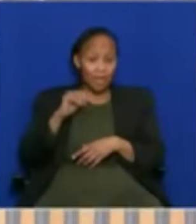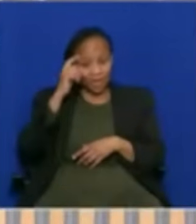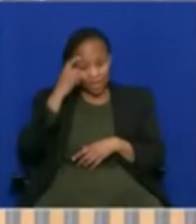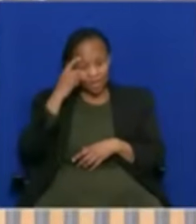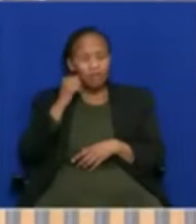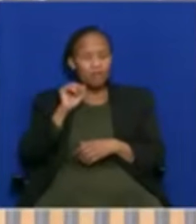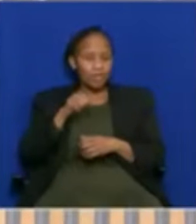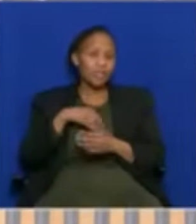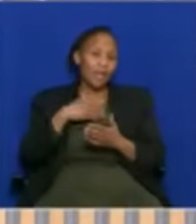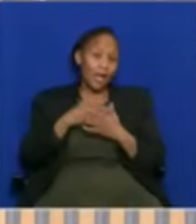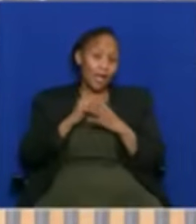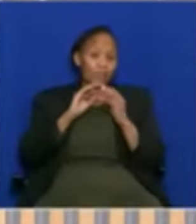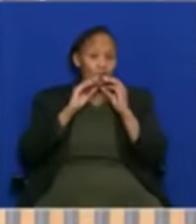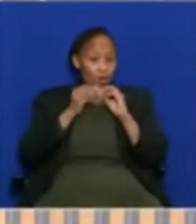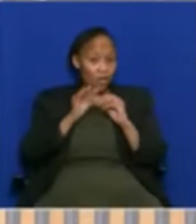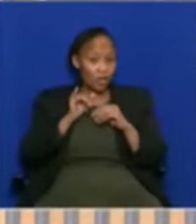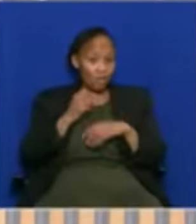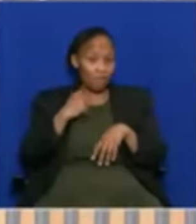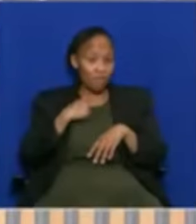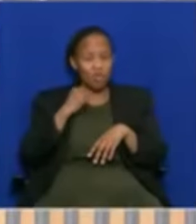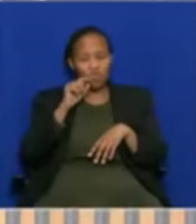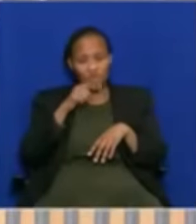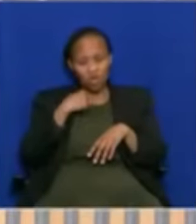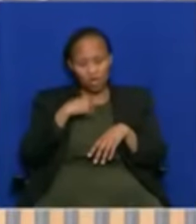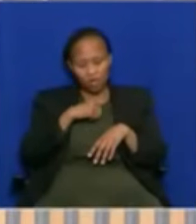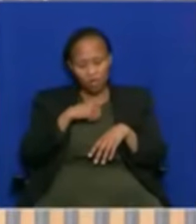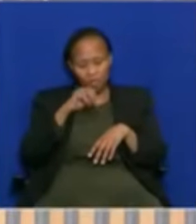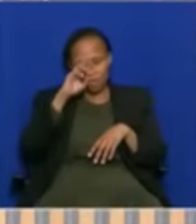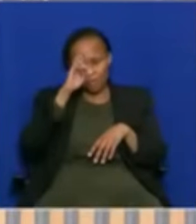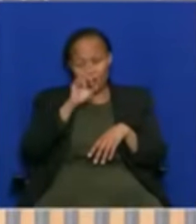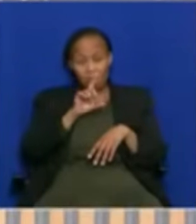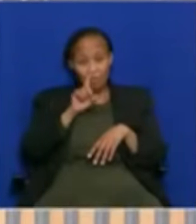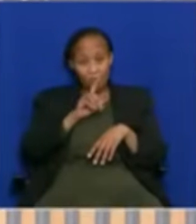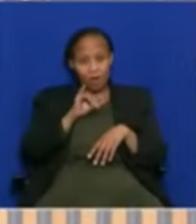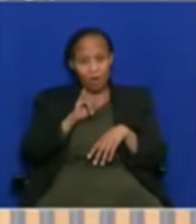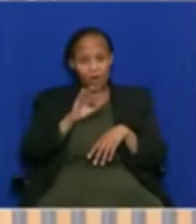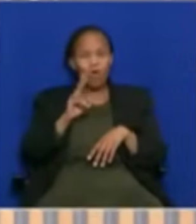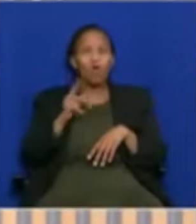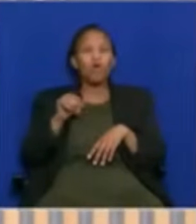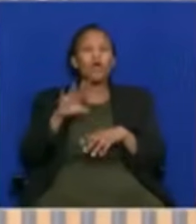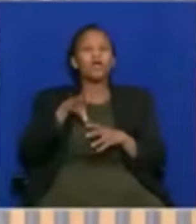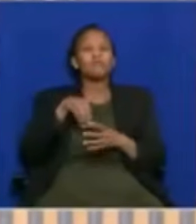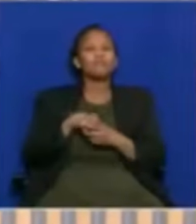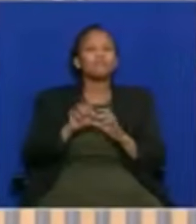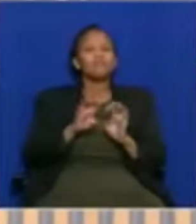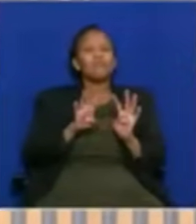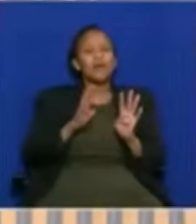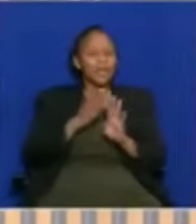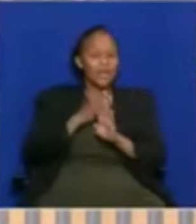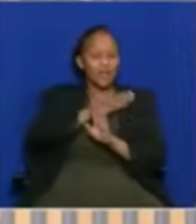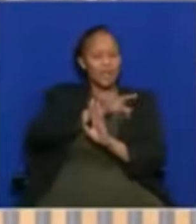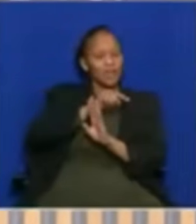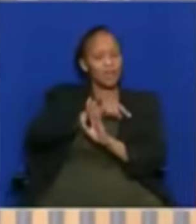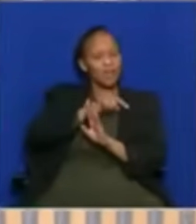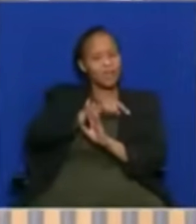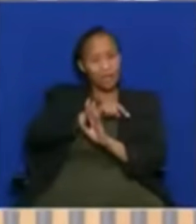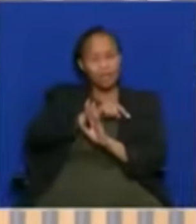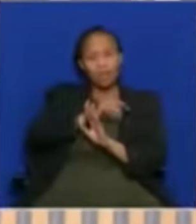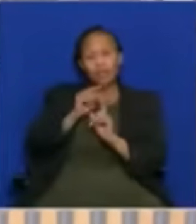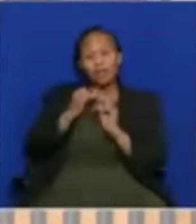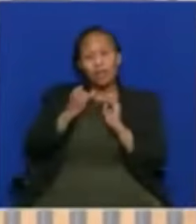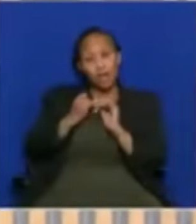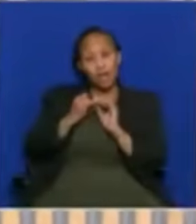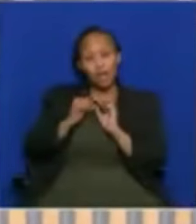but my recollection of that panel is he was there. But the important point that I'm making about it is the very person that you